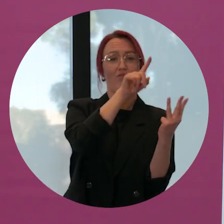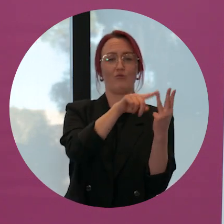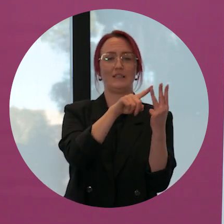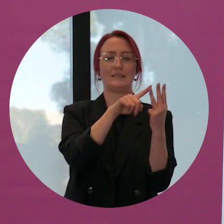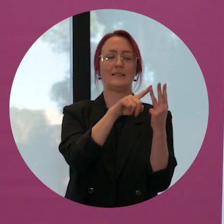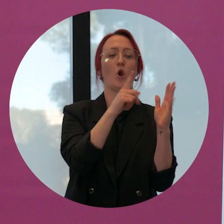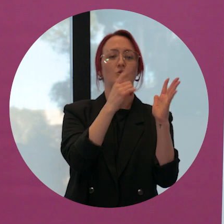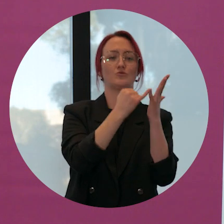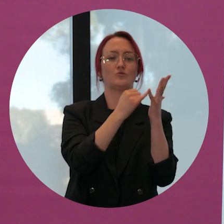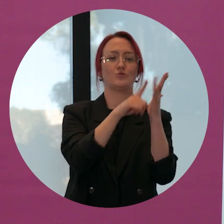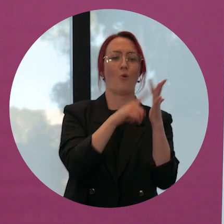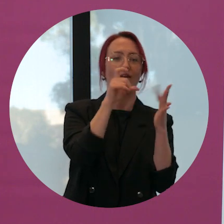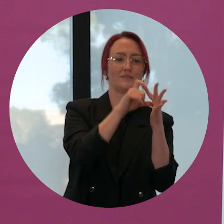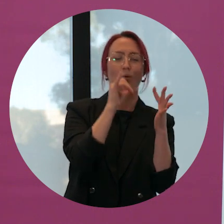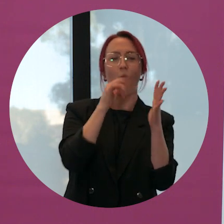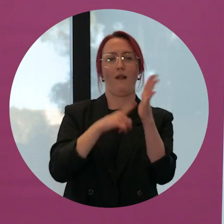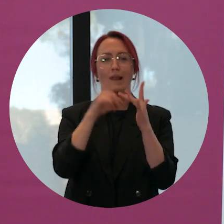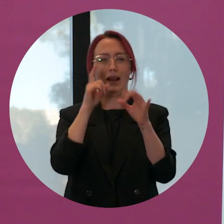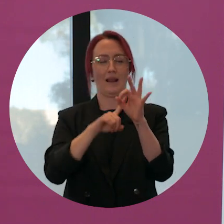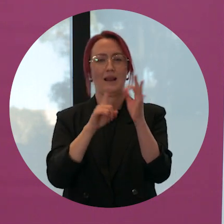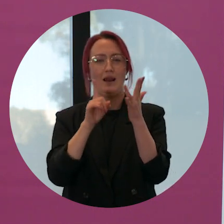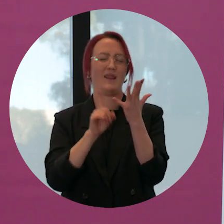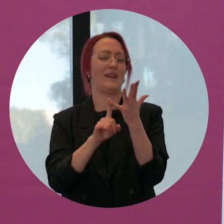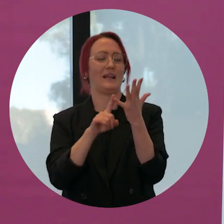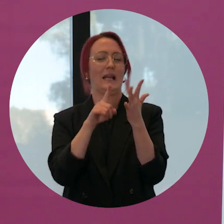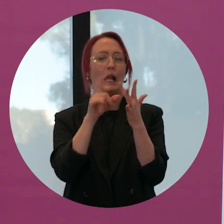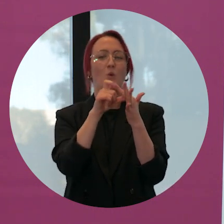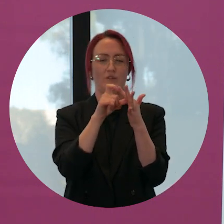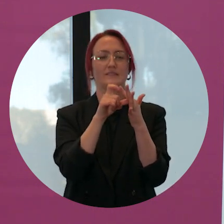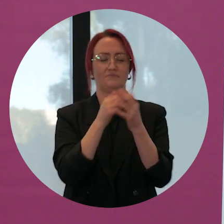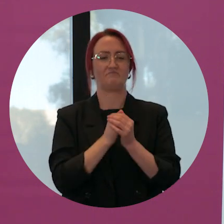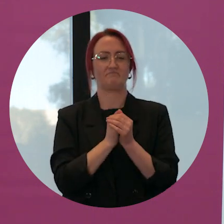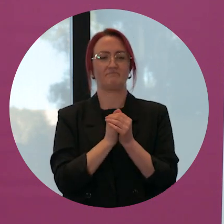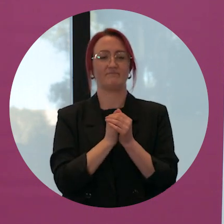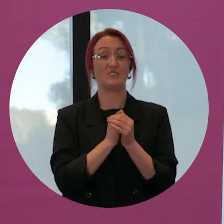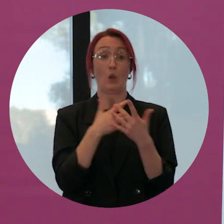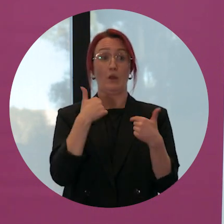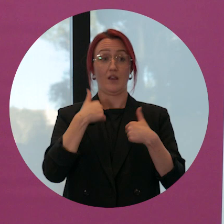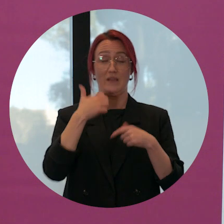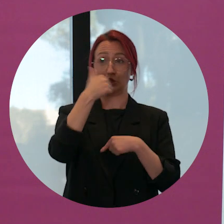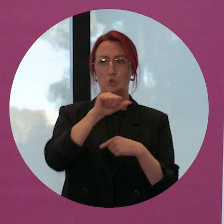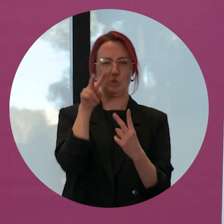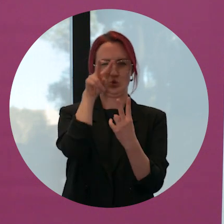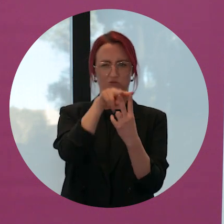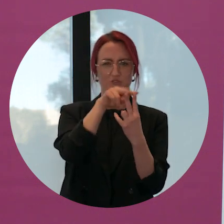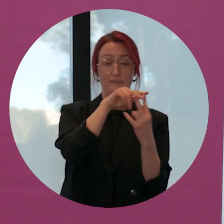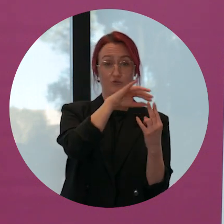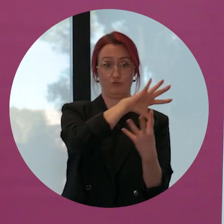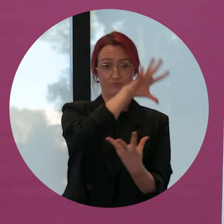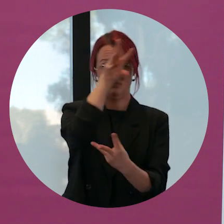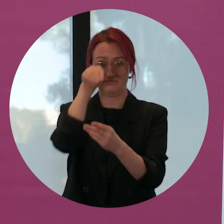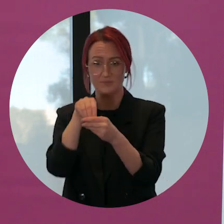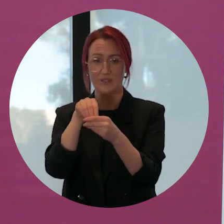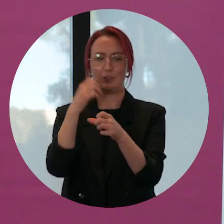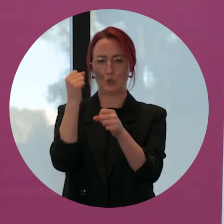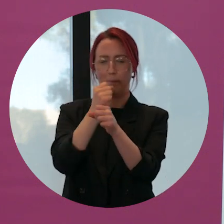compounds. For example, I'm using citric acid, a well-known organic acid, naturally present in citrus fruits like lemon, to have a